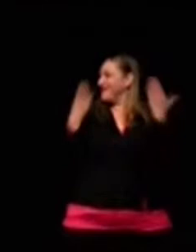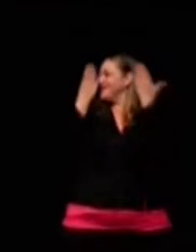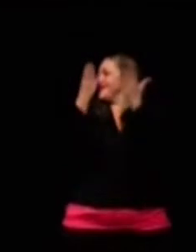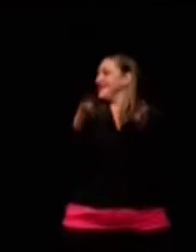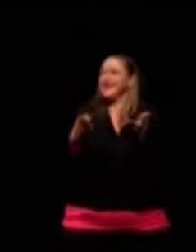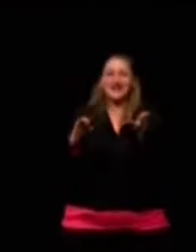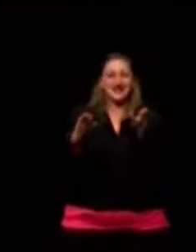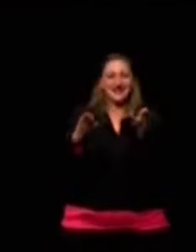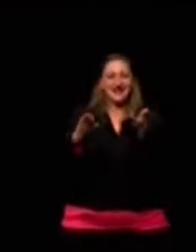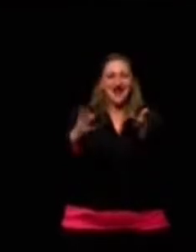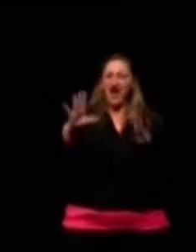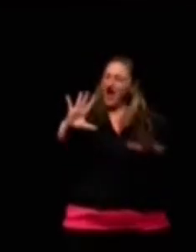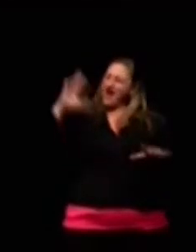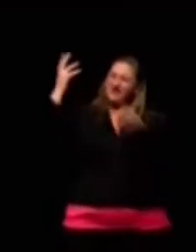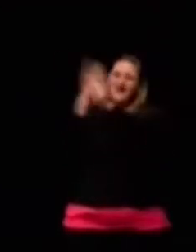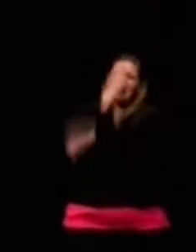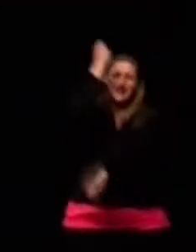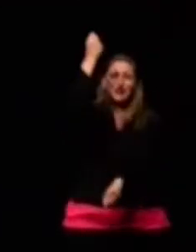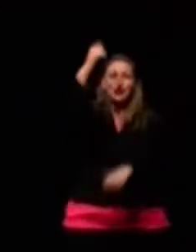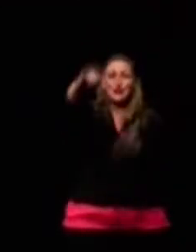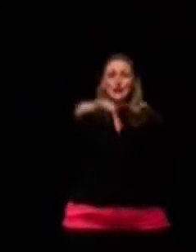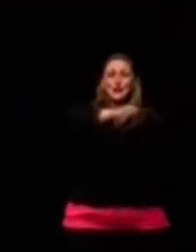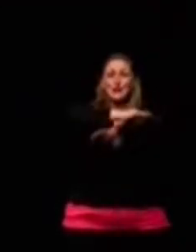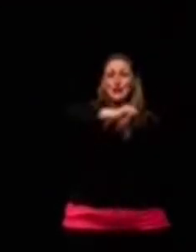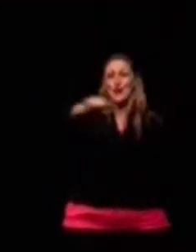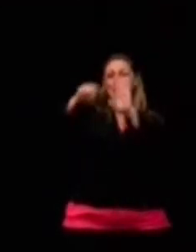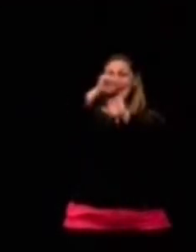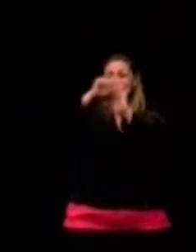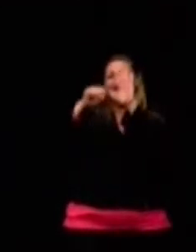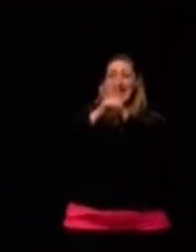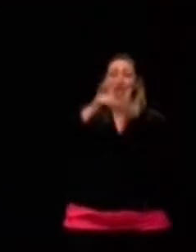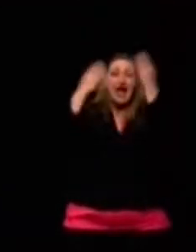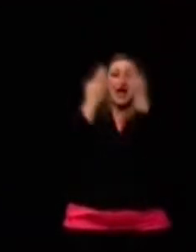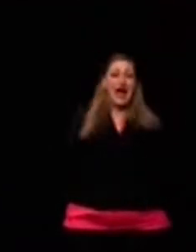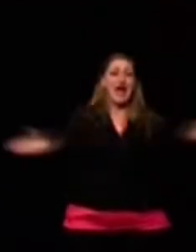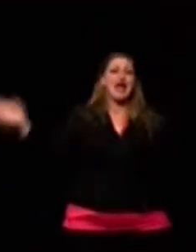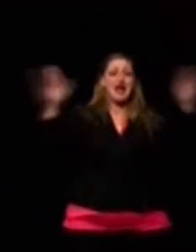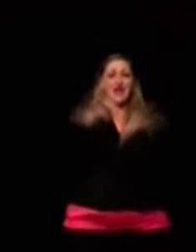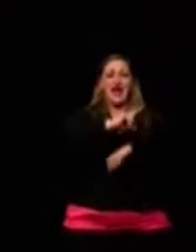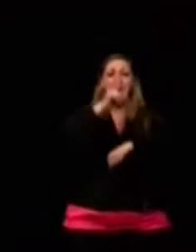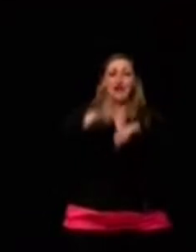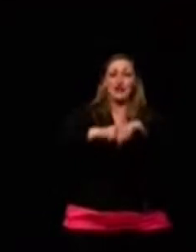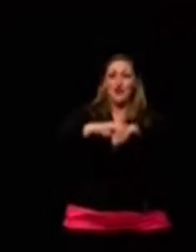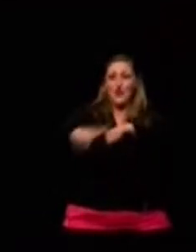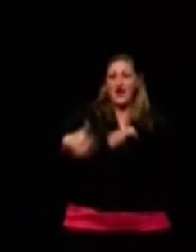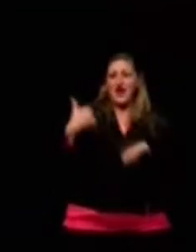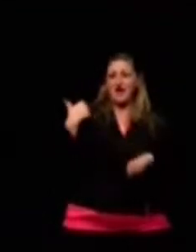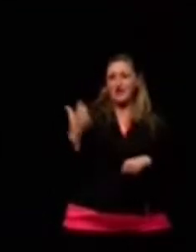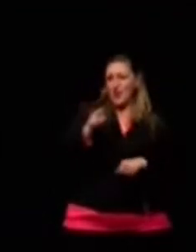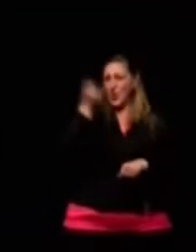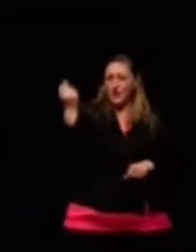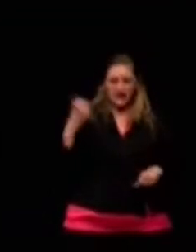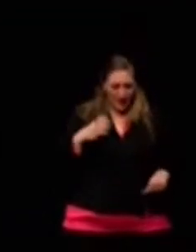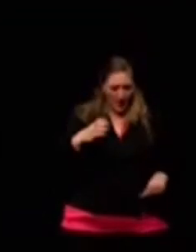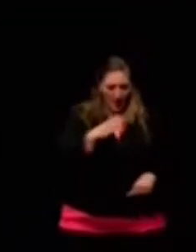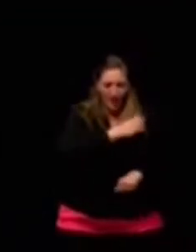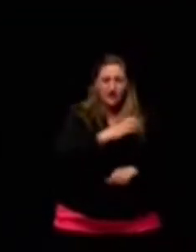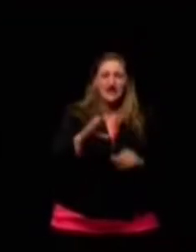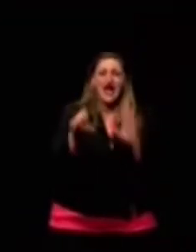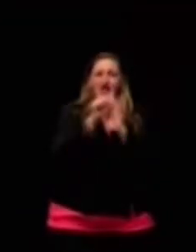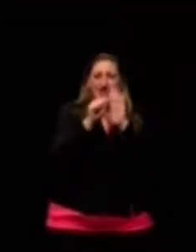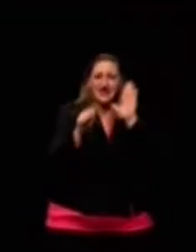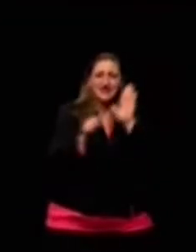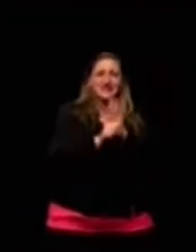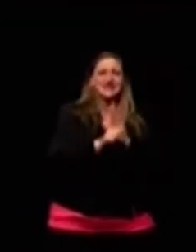to victory in New York State and nationally. We have to hold on to the Congress and the state and